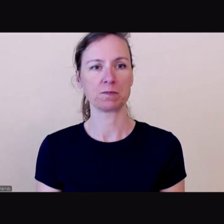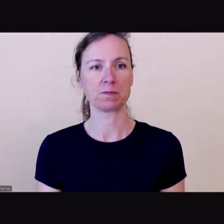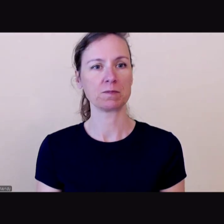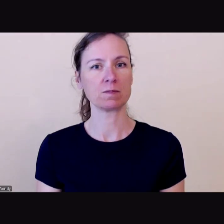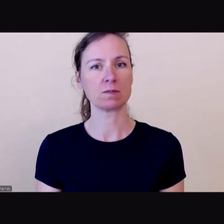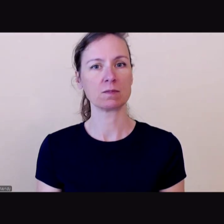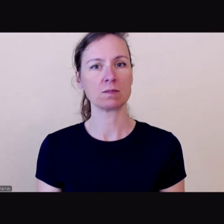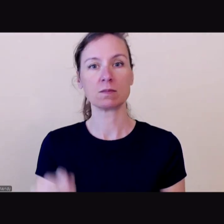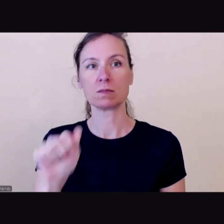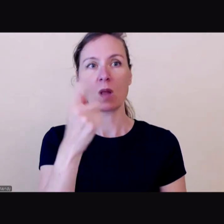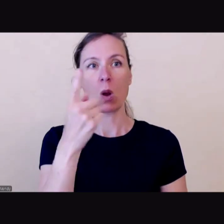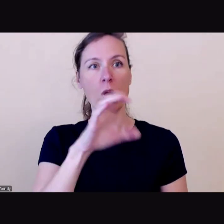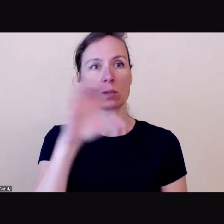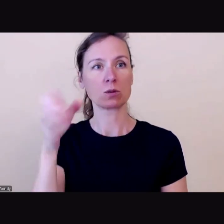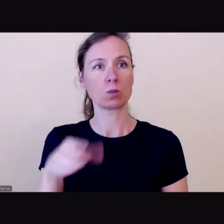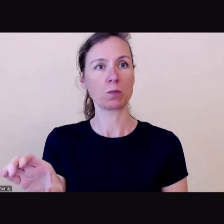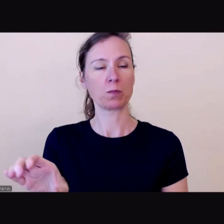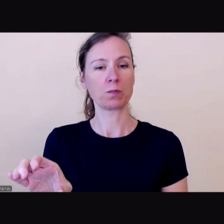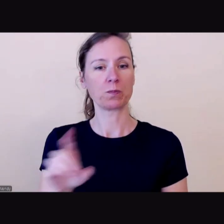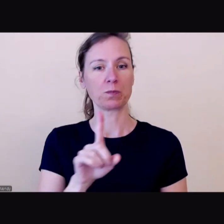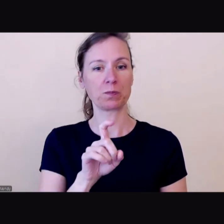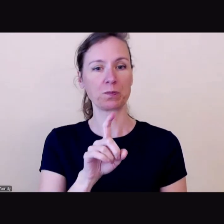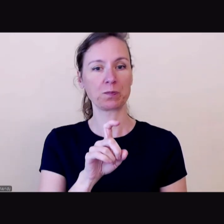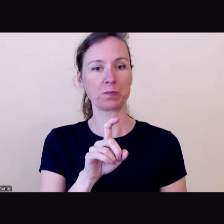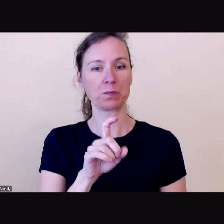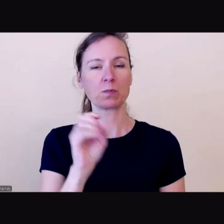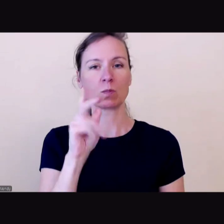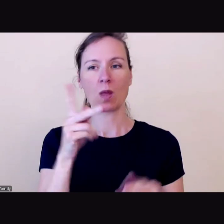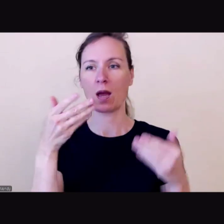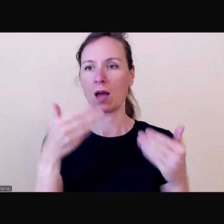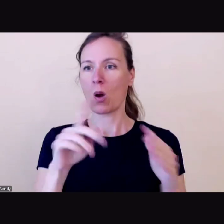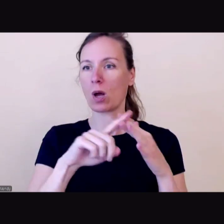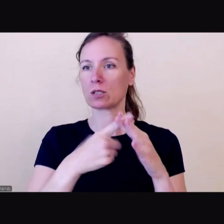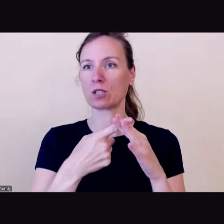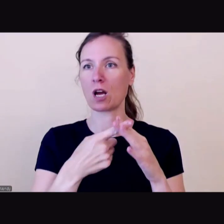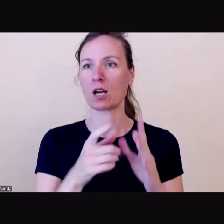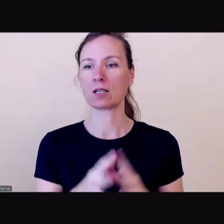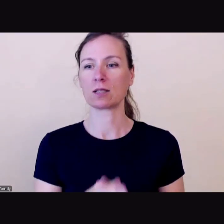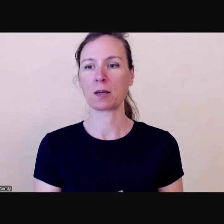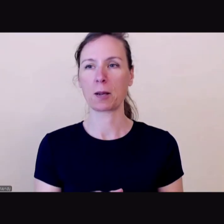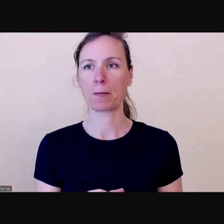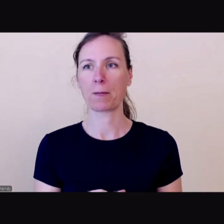See anybody online? All right, well, let's get started. Mr. Gallagher?